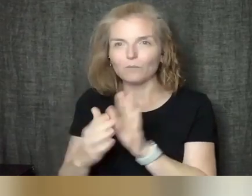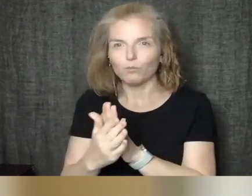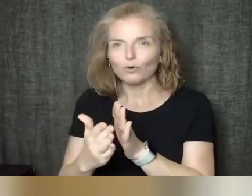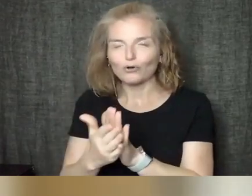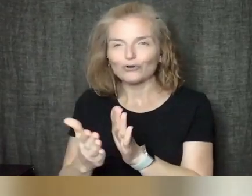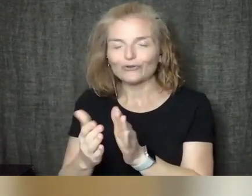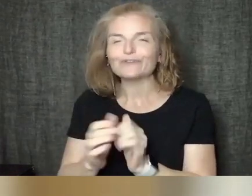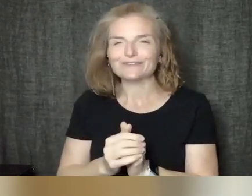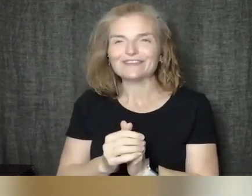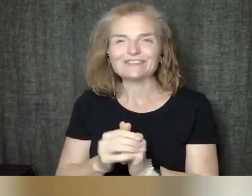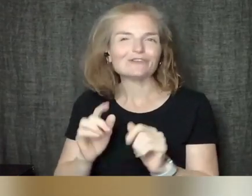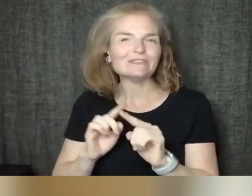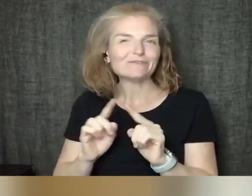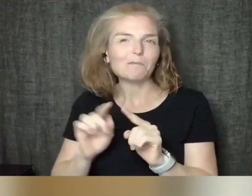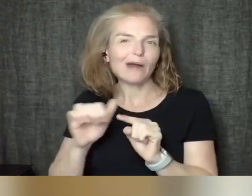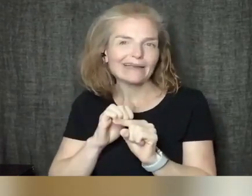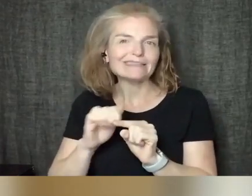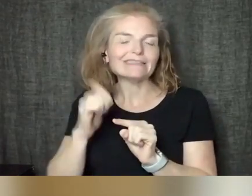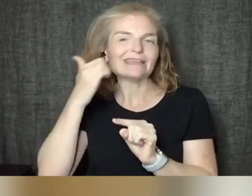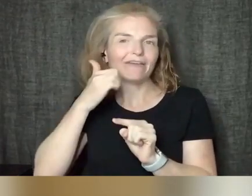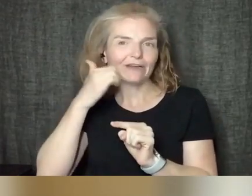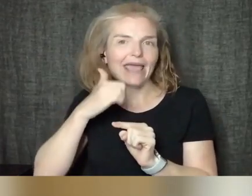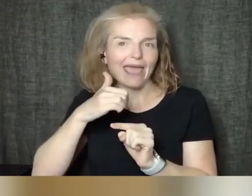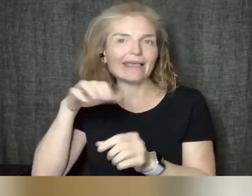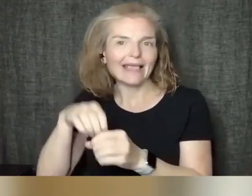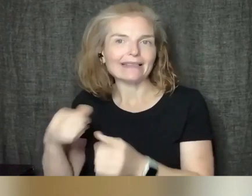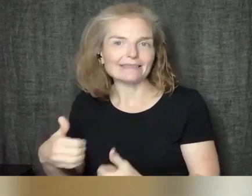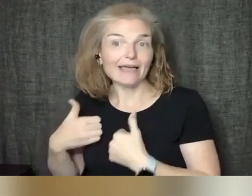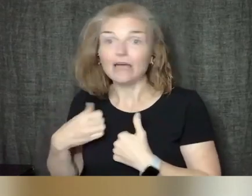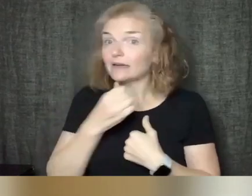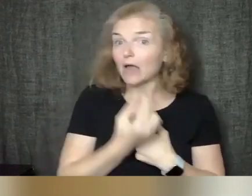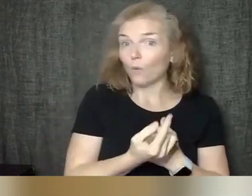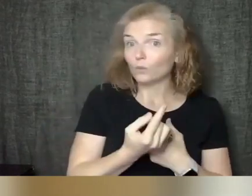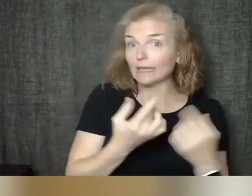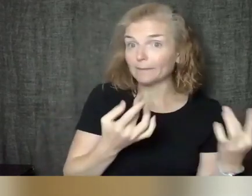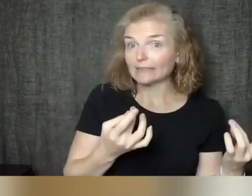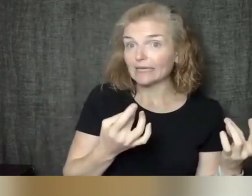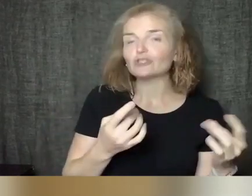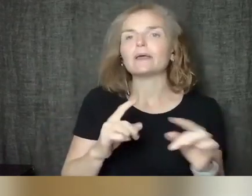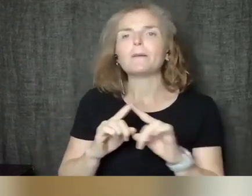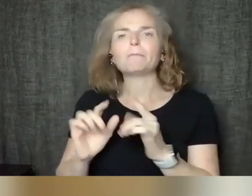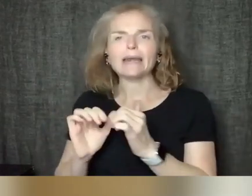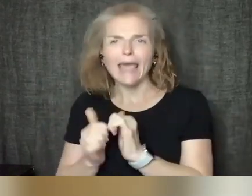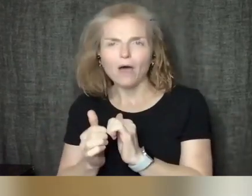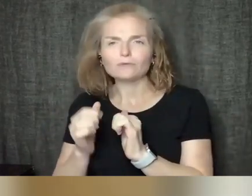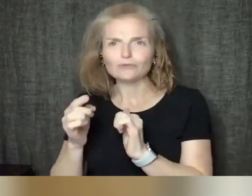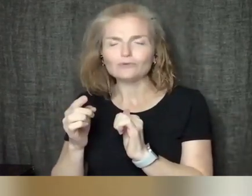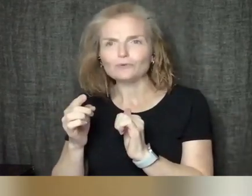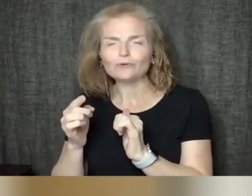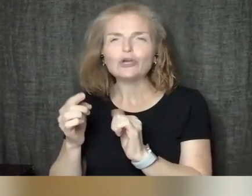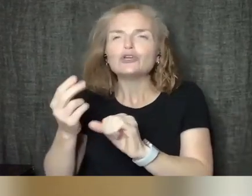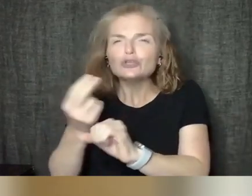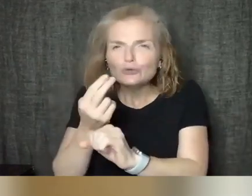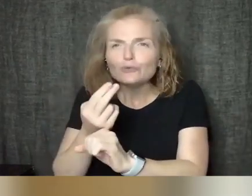things that you can do in daily life, not only in meditation, to try to work with the sort of point of the strategy, to develop